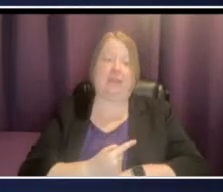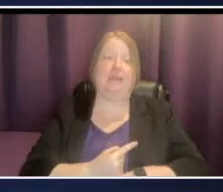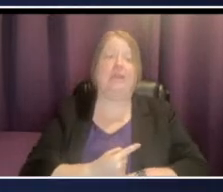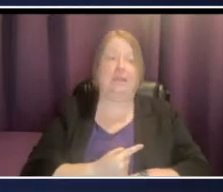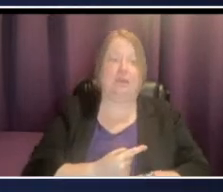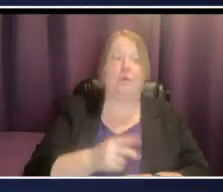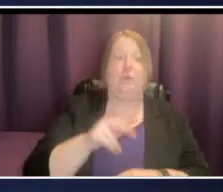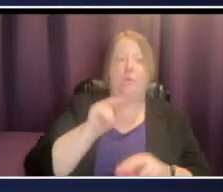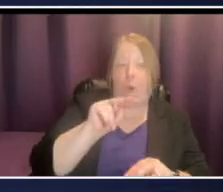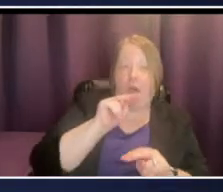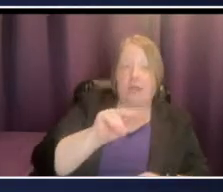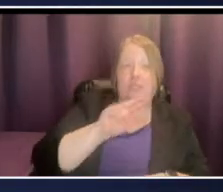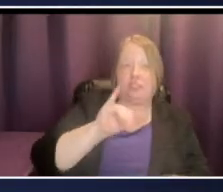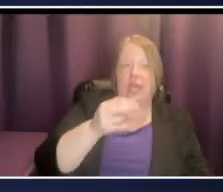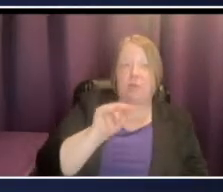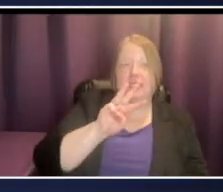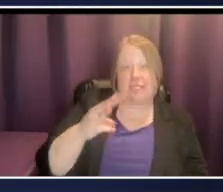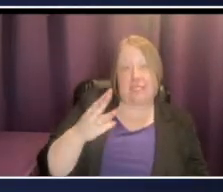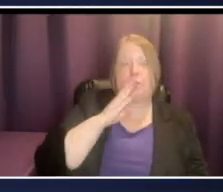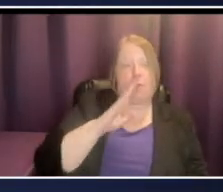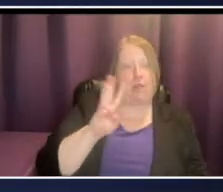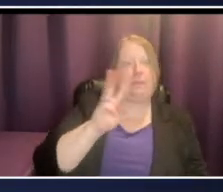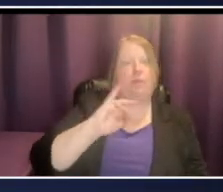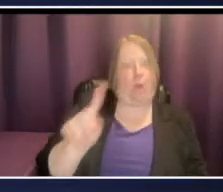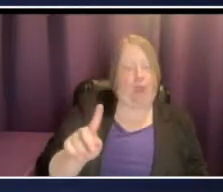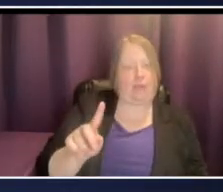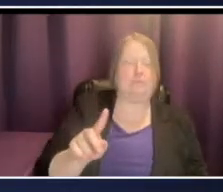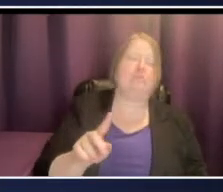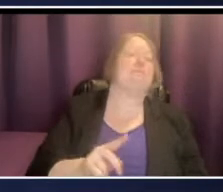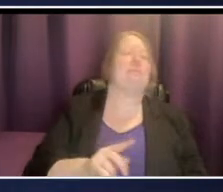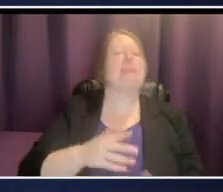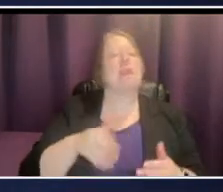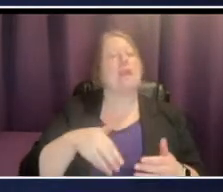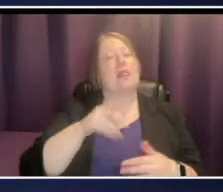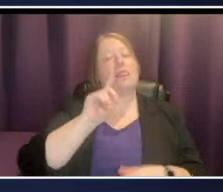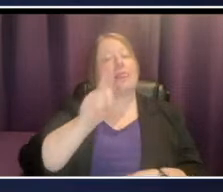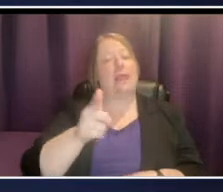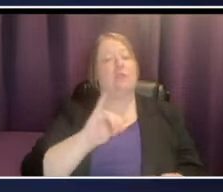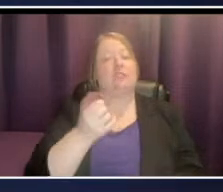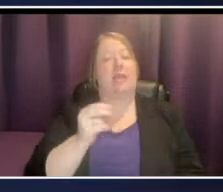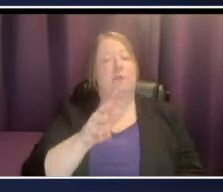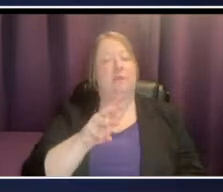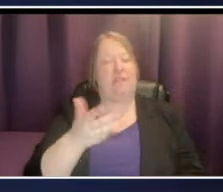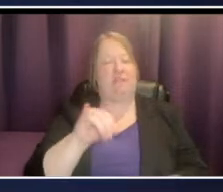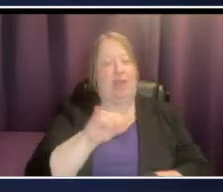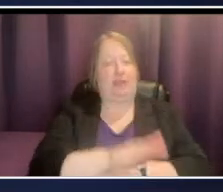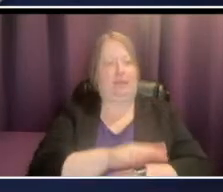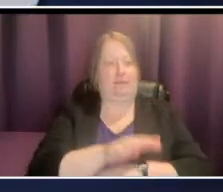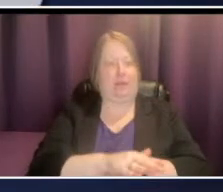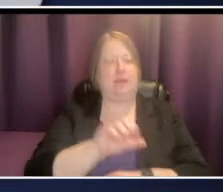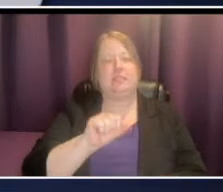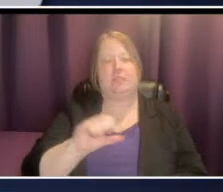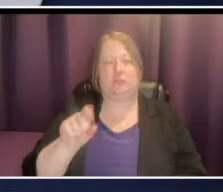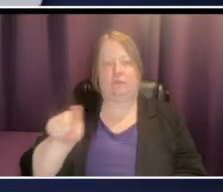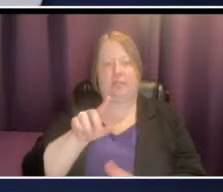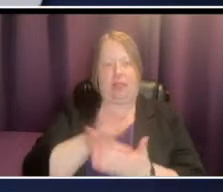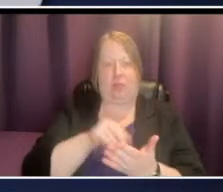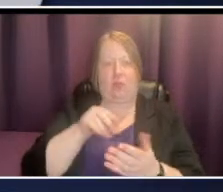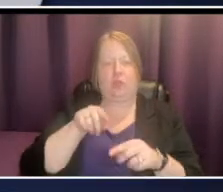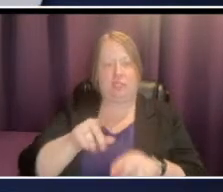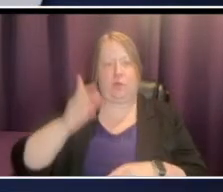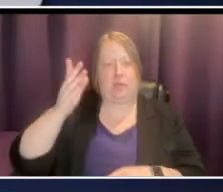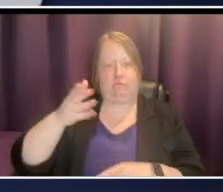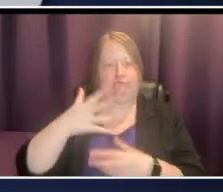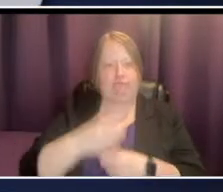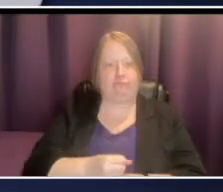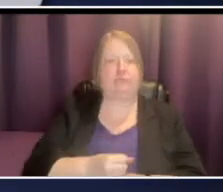wild. Later, on the evening of January 5th, the Secret Service learned during an FBI briefing that right-wing groups were